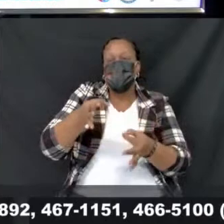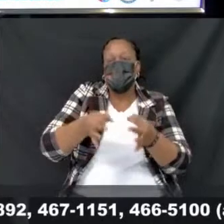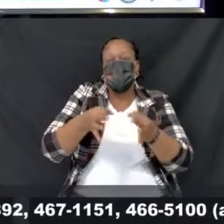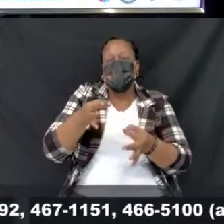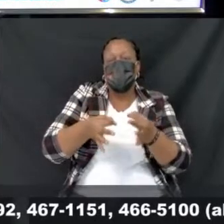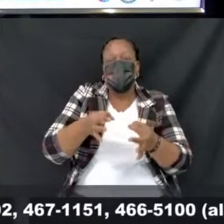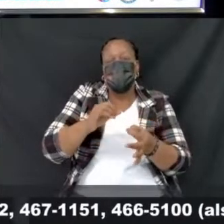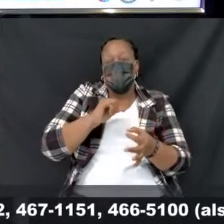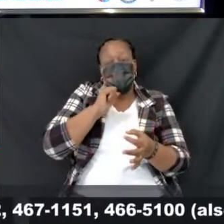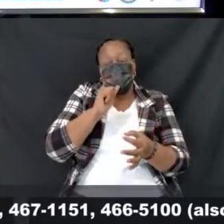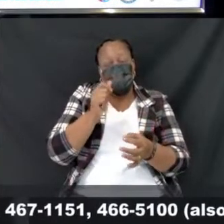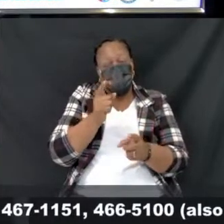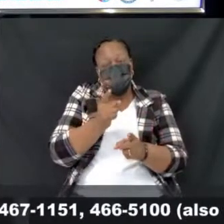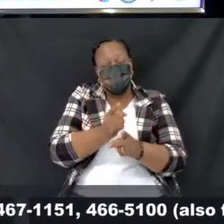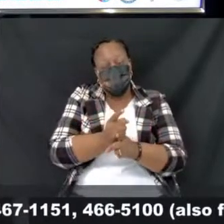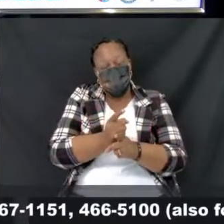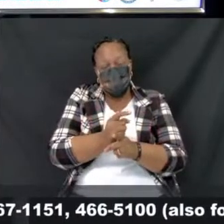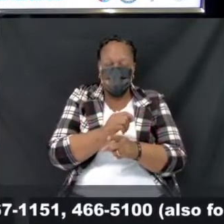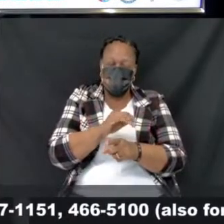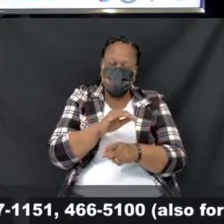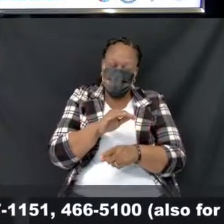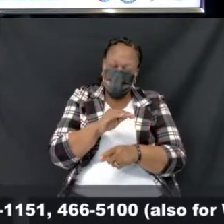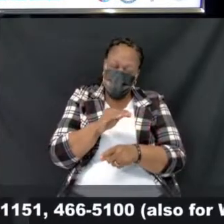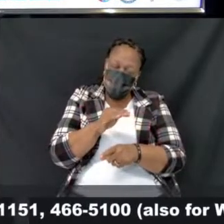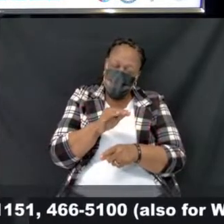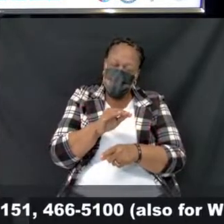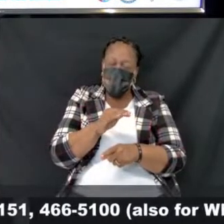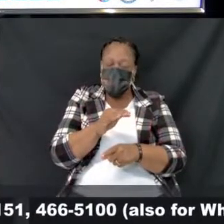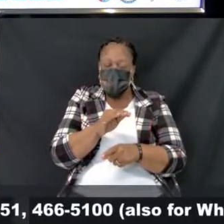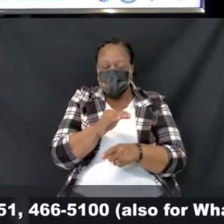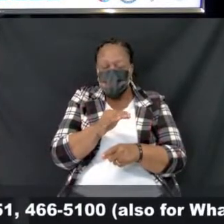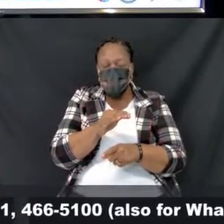as flexing to a 1.7%